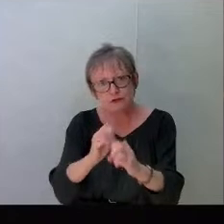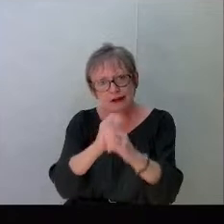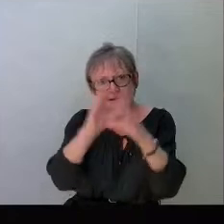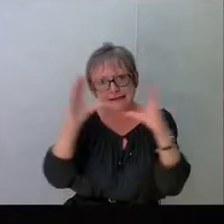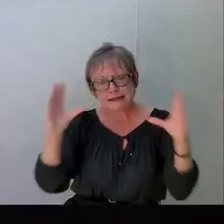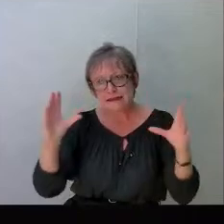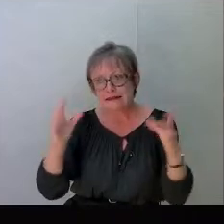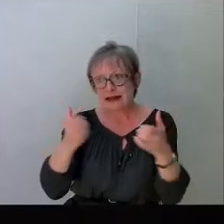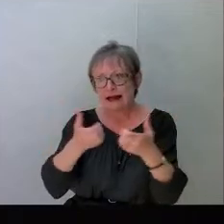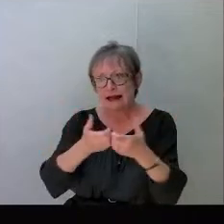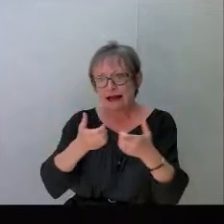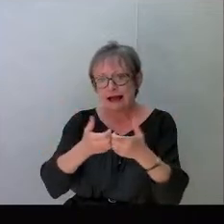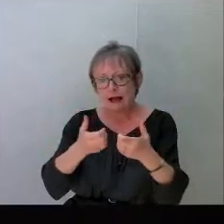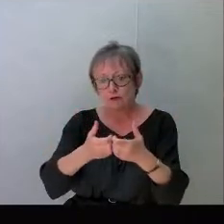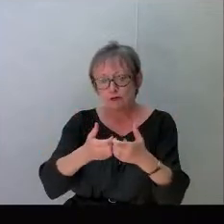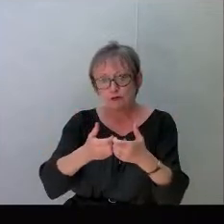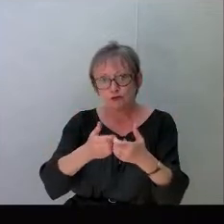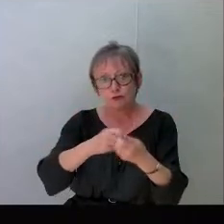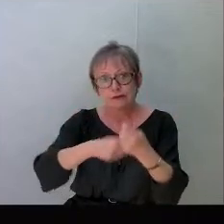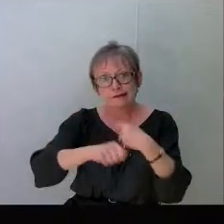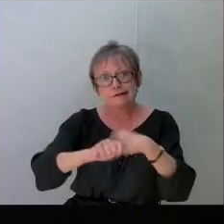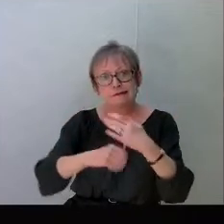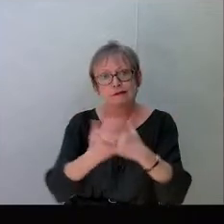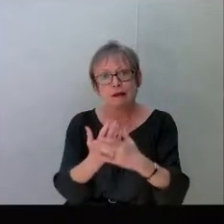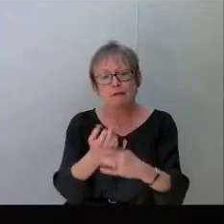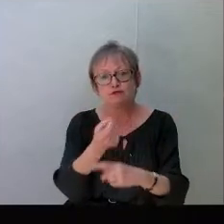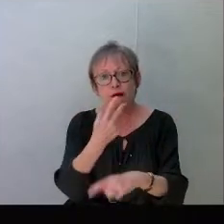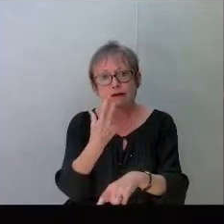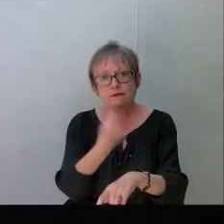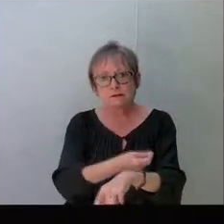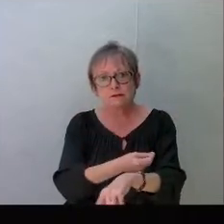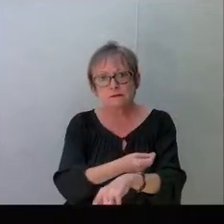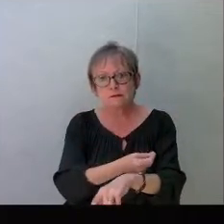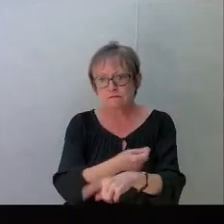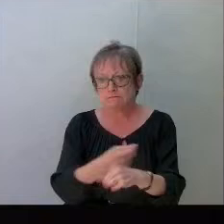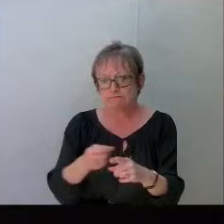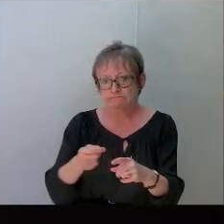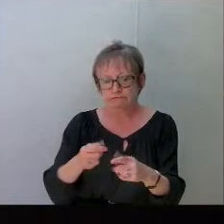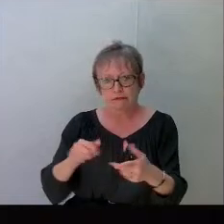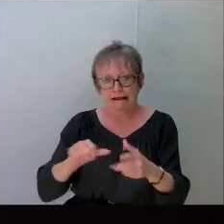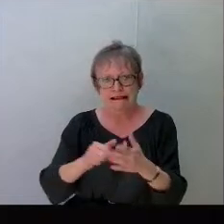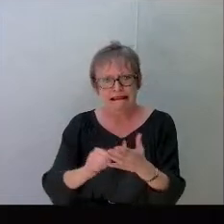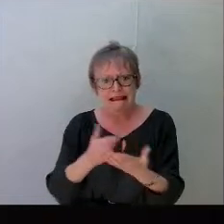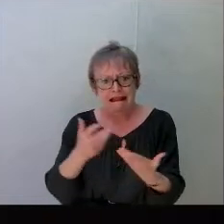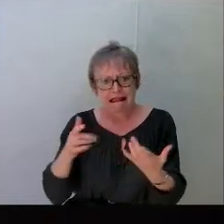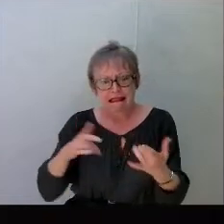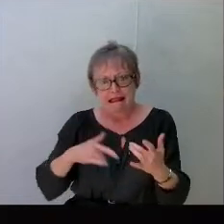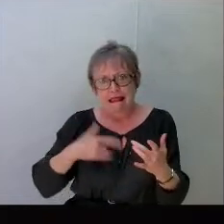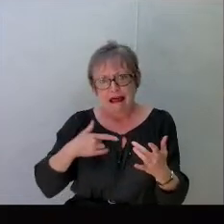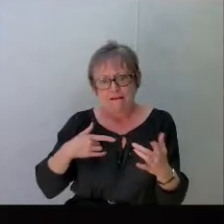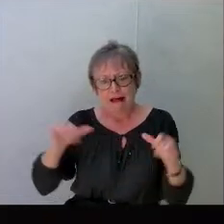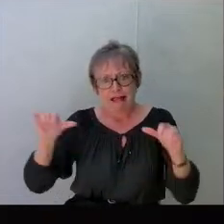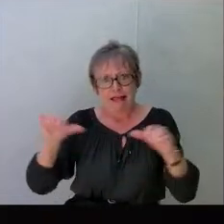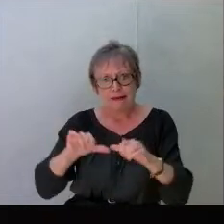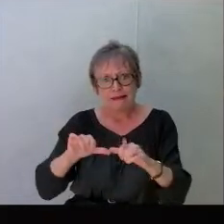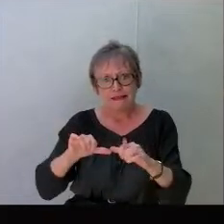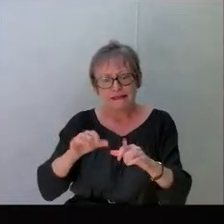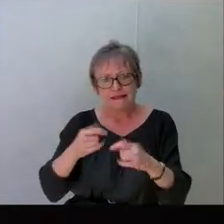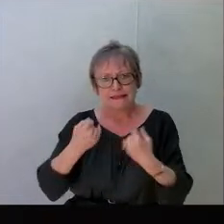we discover and develop drugs for a wide range of life-limiting diseases, including